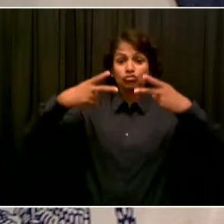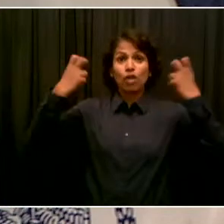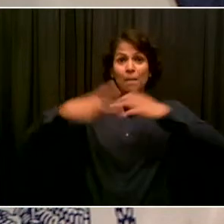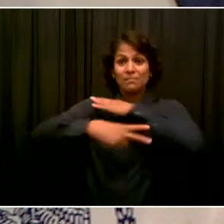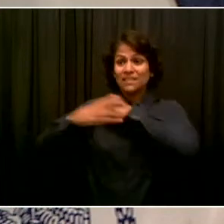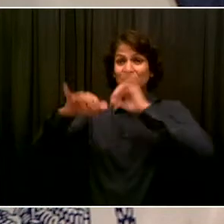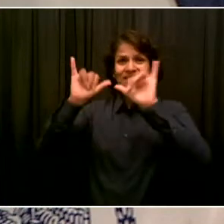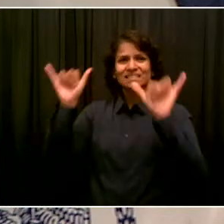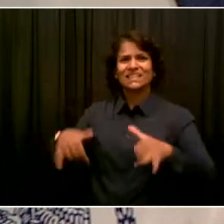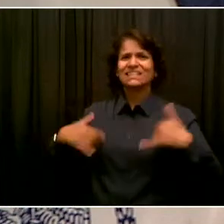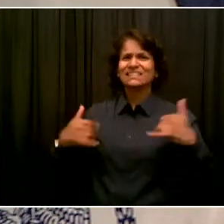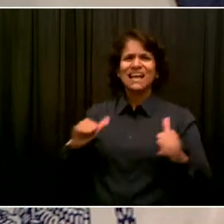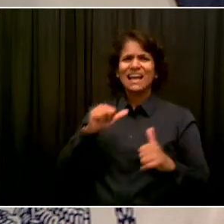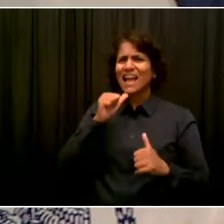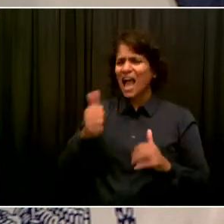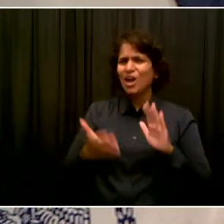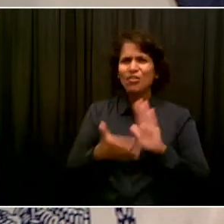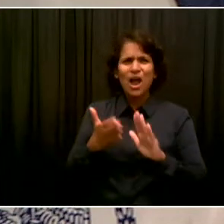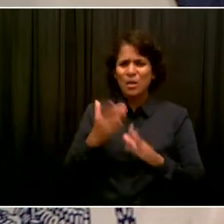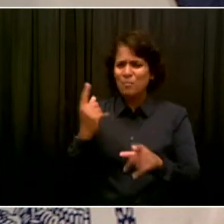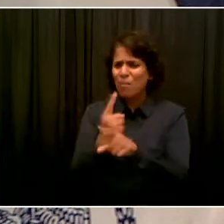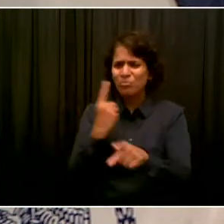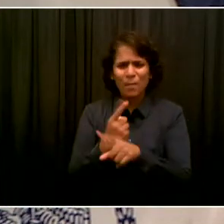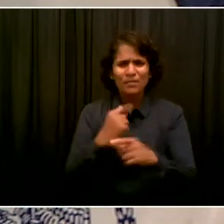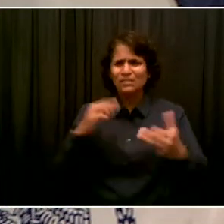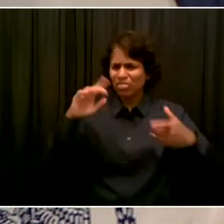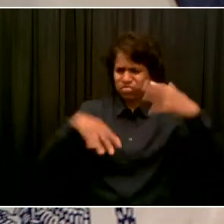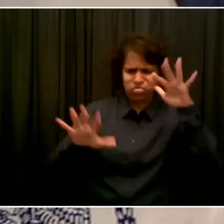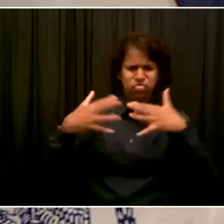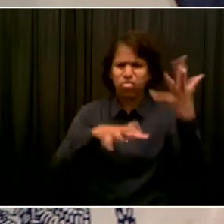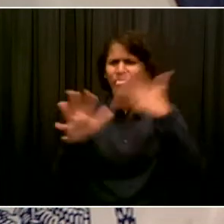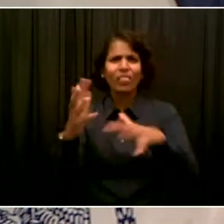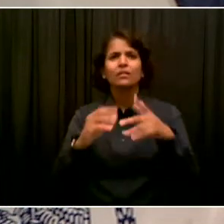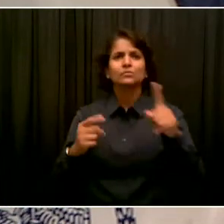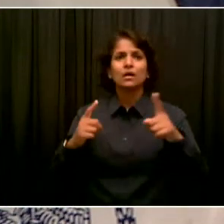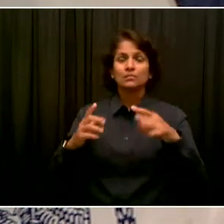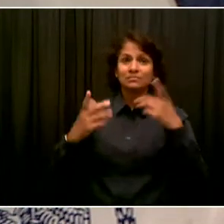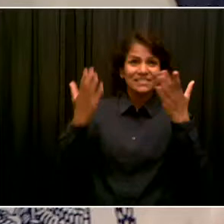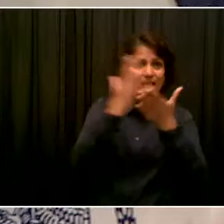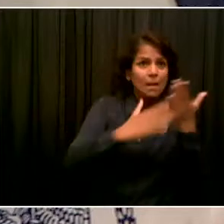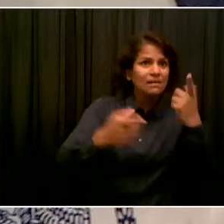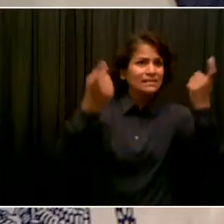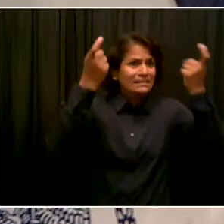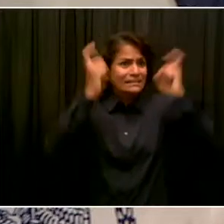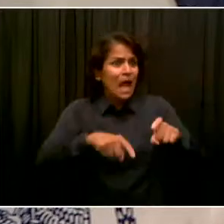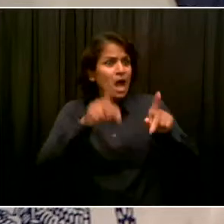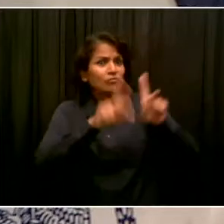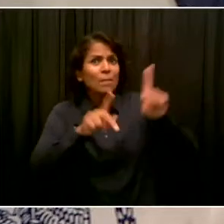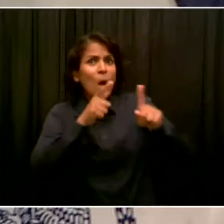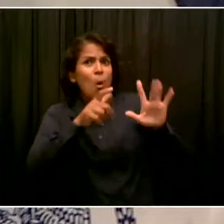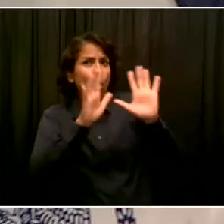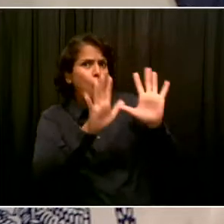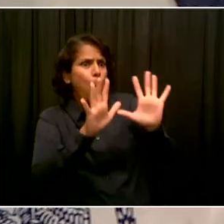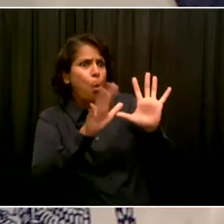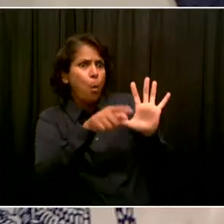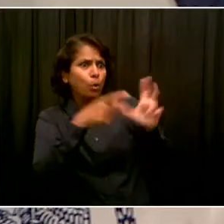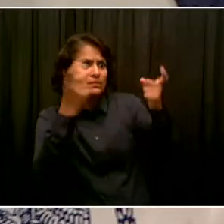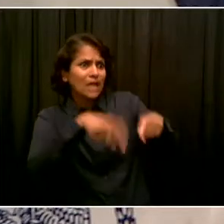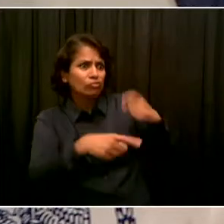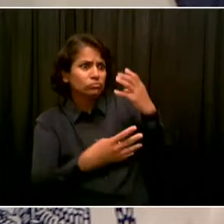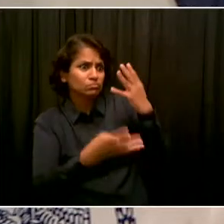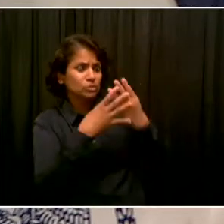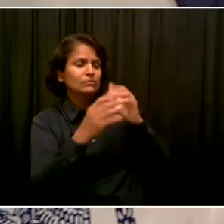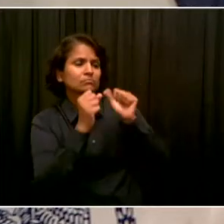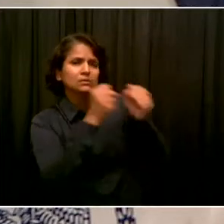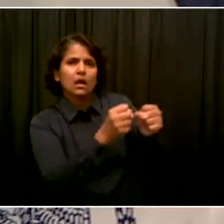be. But there are some people who clearly don't need to be behind bars, and this act would allow us to act on that the right way, and it